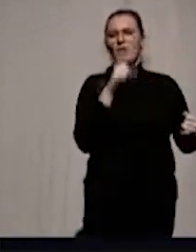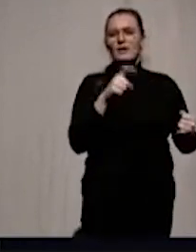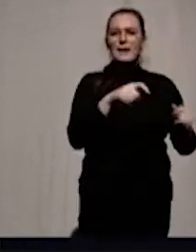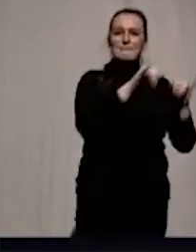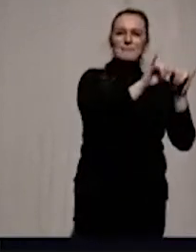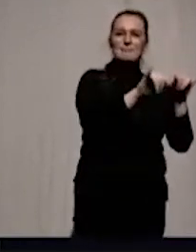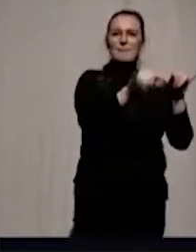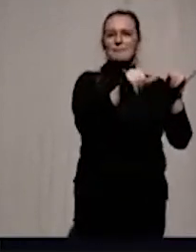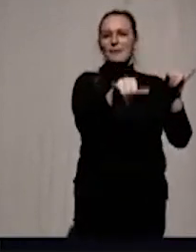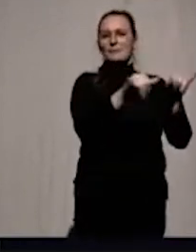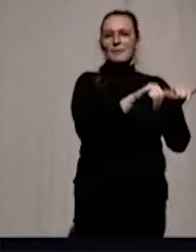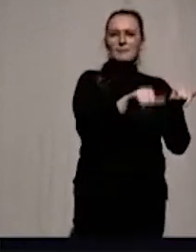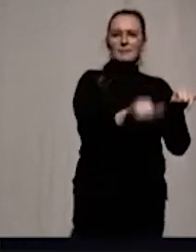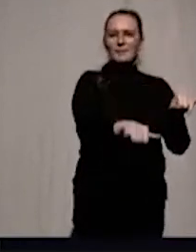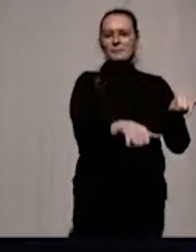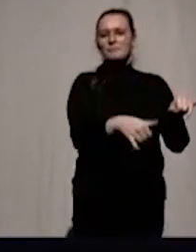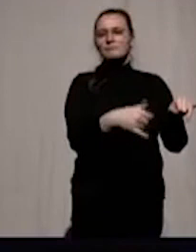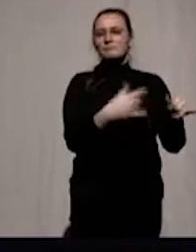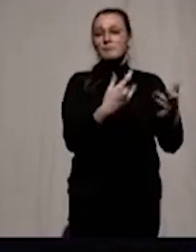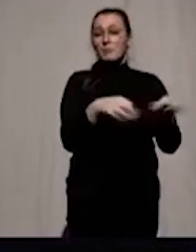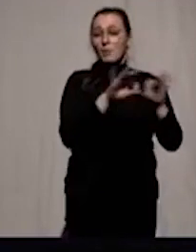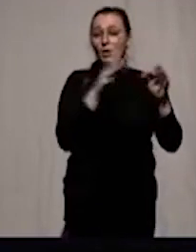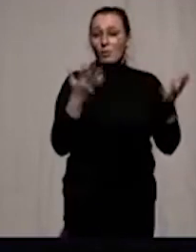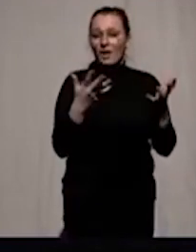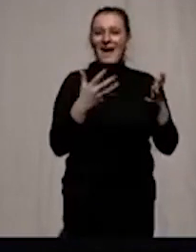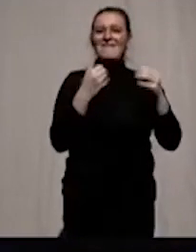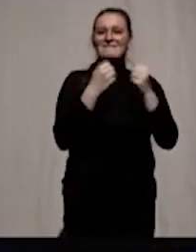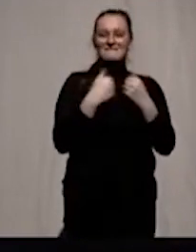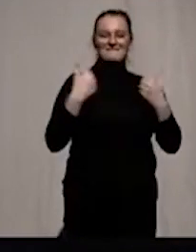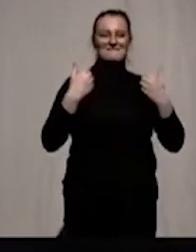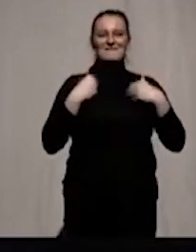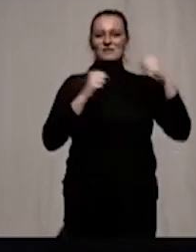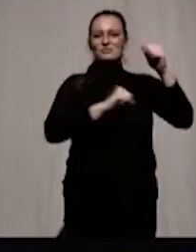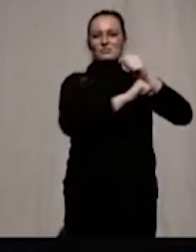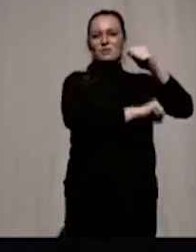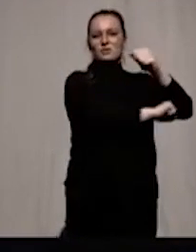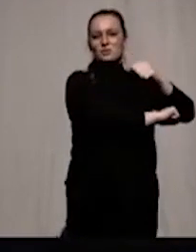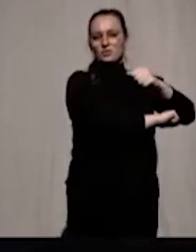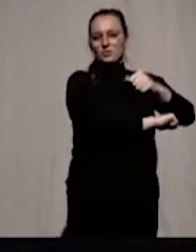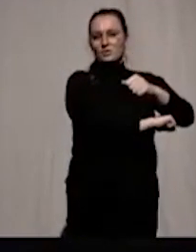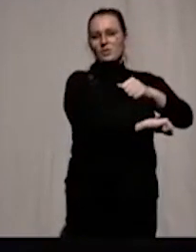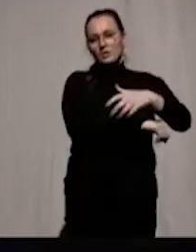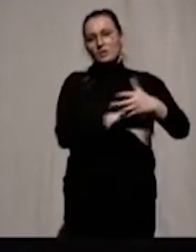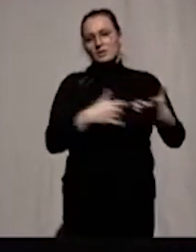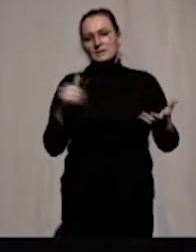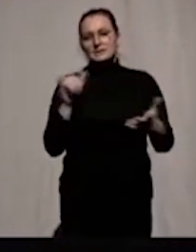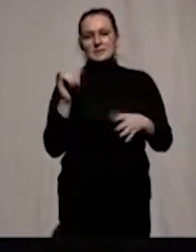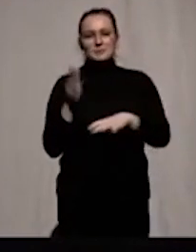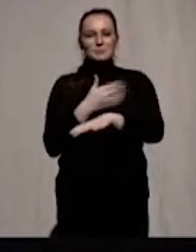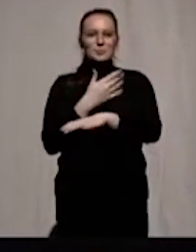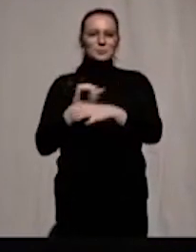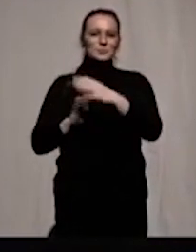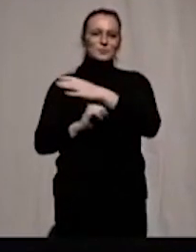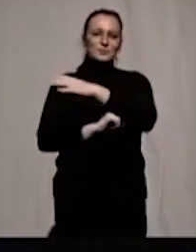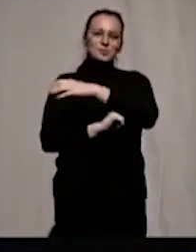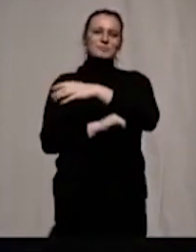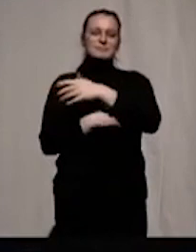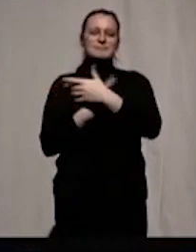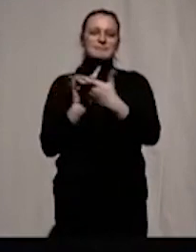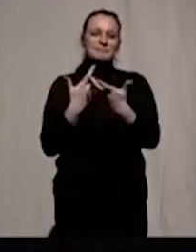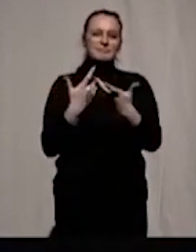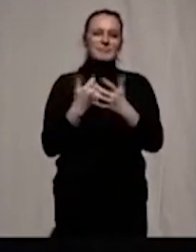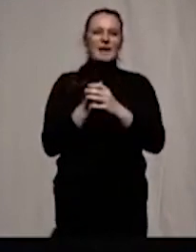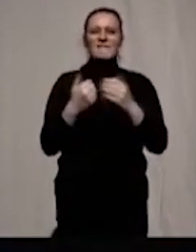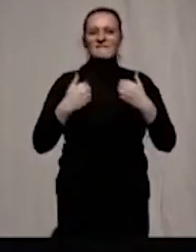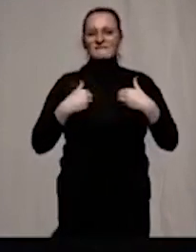rhythm, as long as it just has the structure. Same thing with music structure. I guess the beat and the rhythm would go in music structure. But you have your